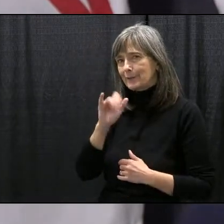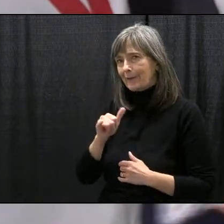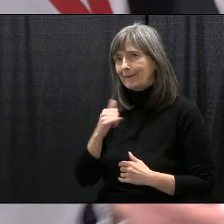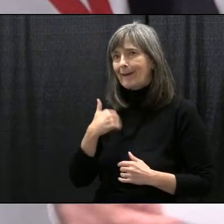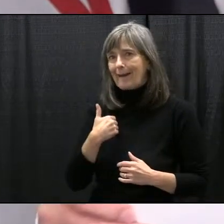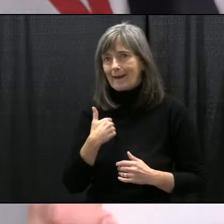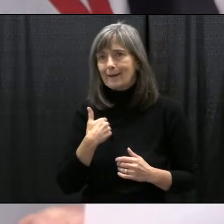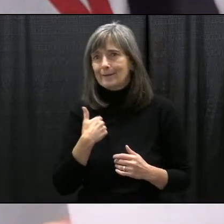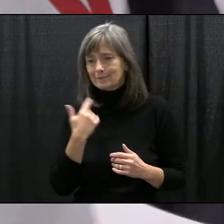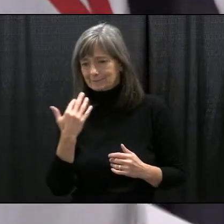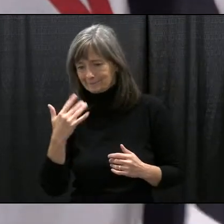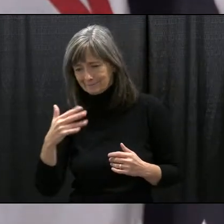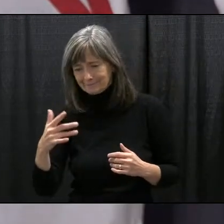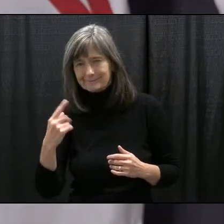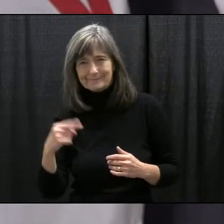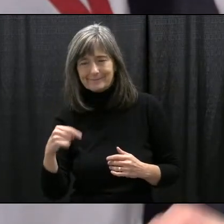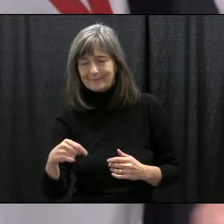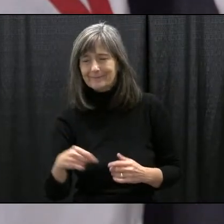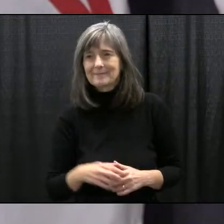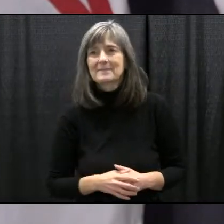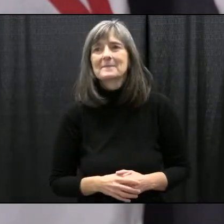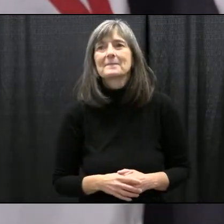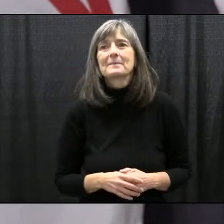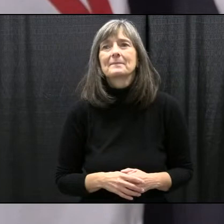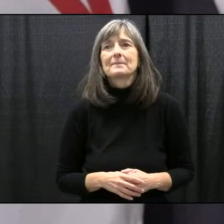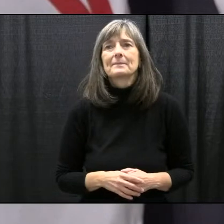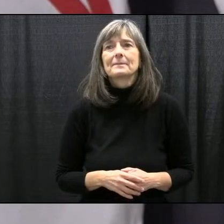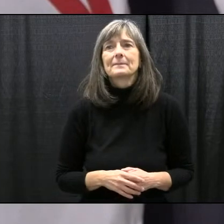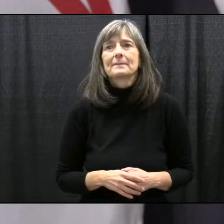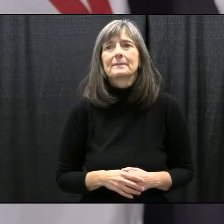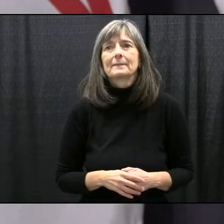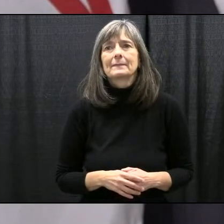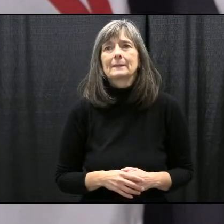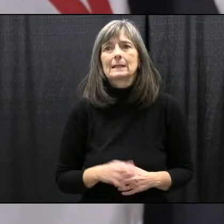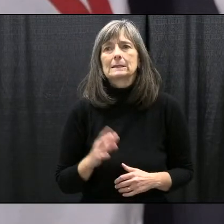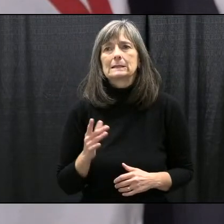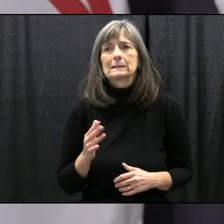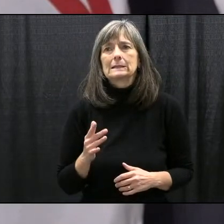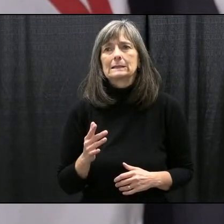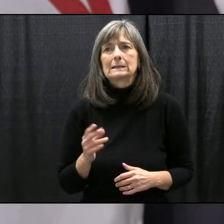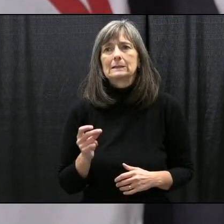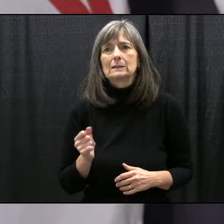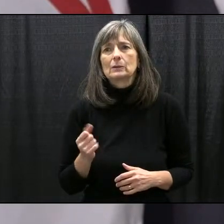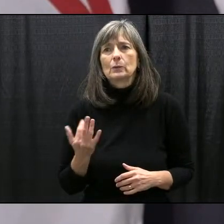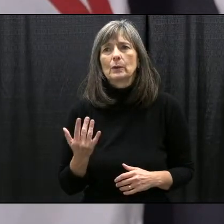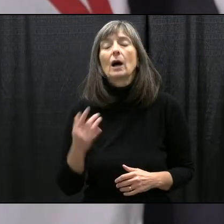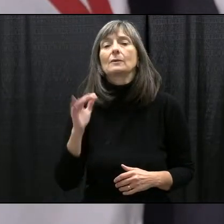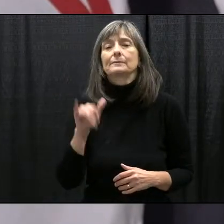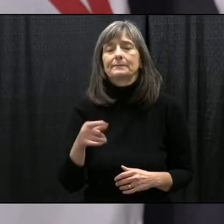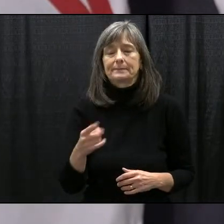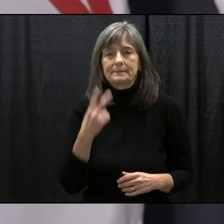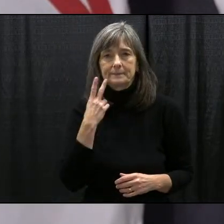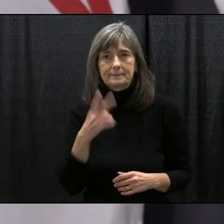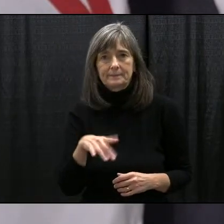a sheet of paper somewhere here. I don't seem to be able to find it immediately. Hang on, here we go.